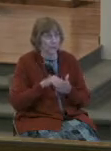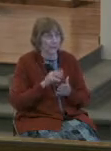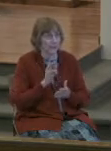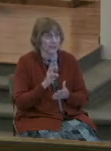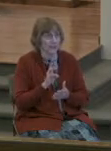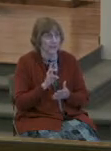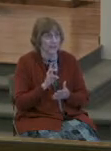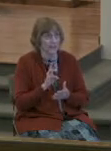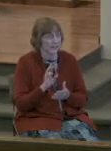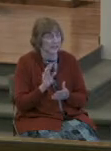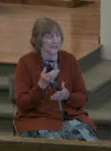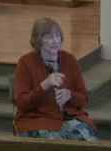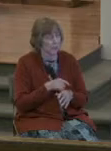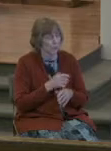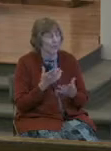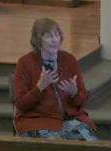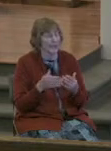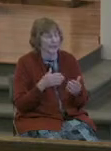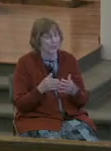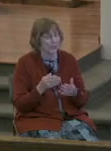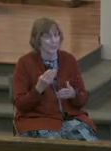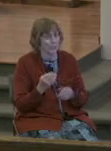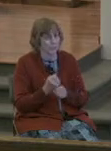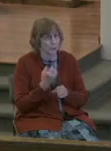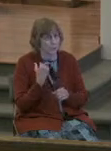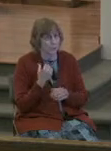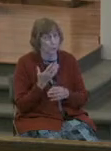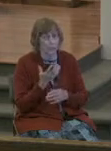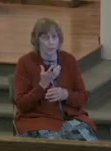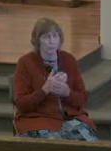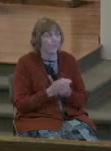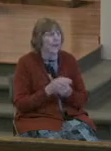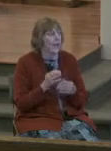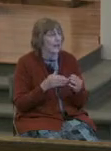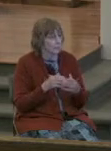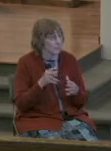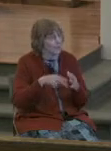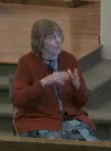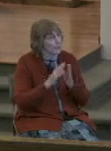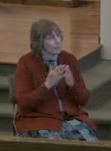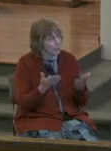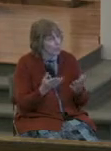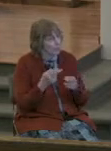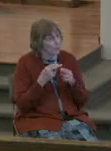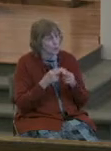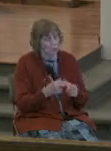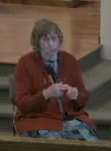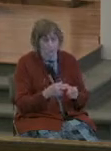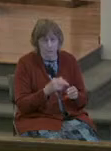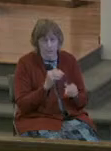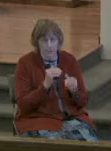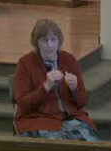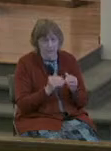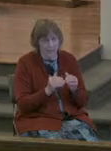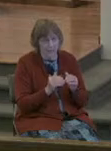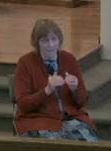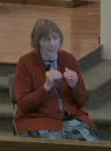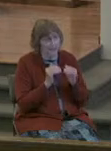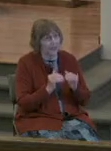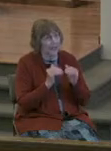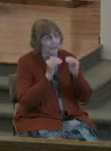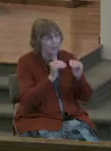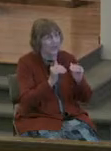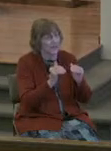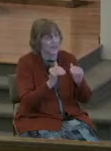really doesn't seem that long ago, even though it's 14 years ago, I read a book. It's called The Vanishing Ministry. And in that book,